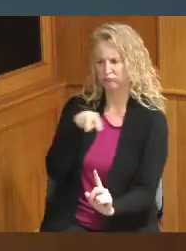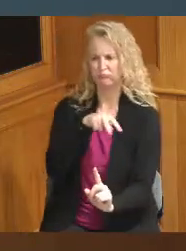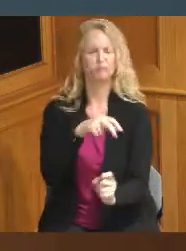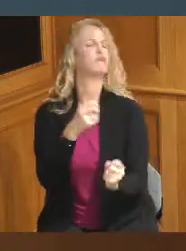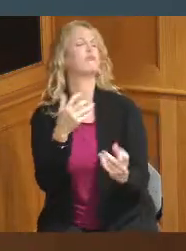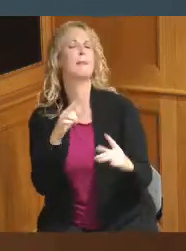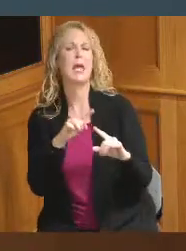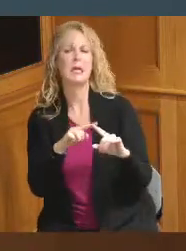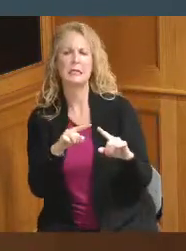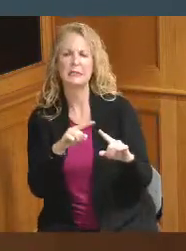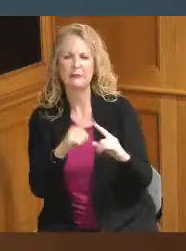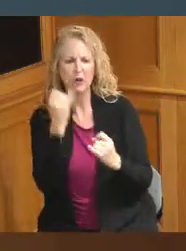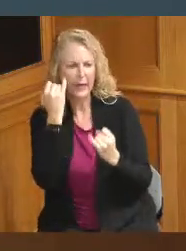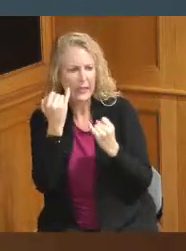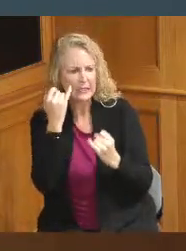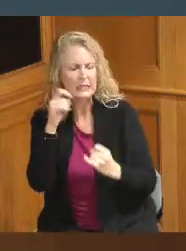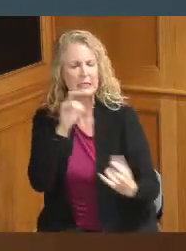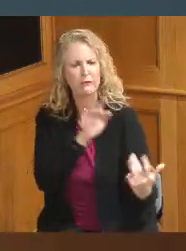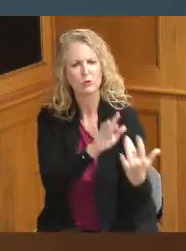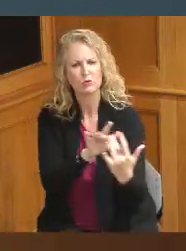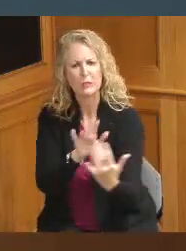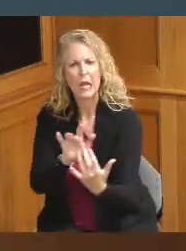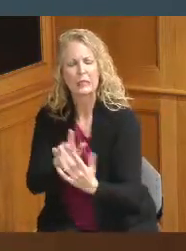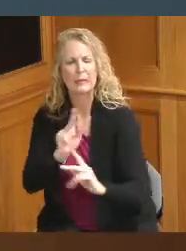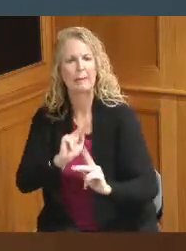be able to reach people where they are,